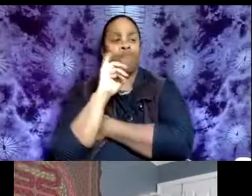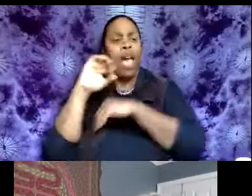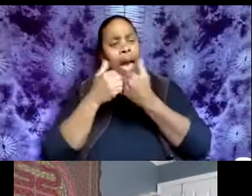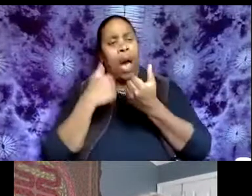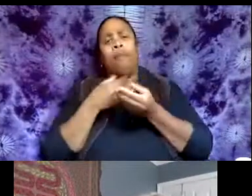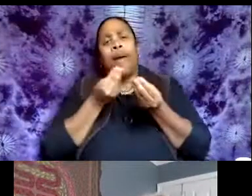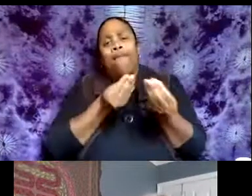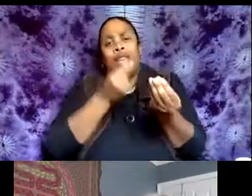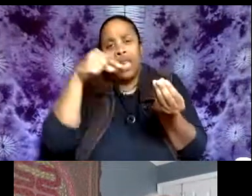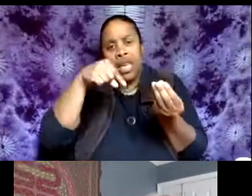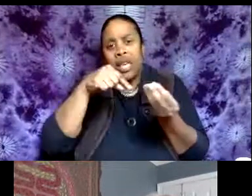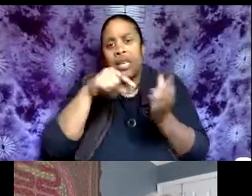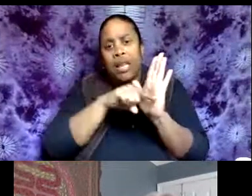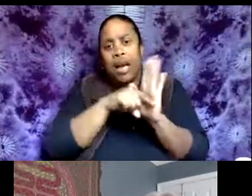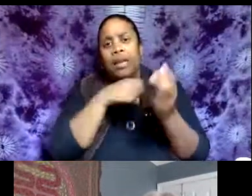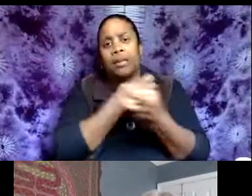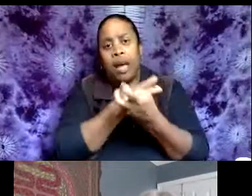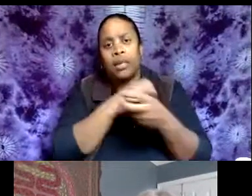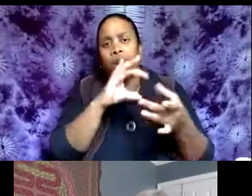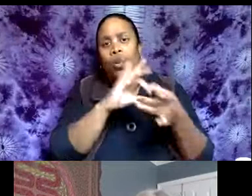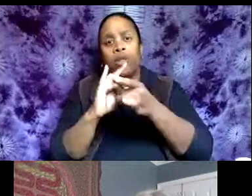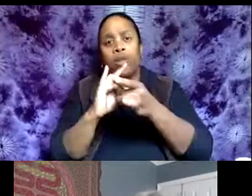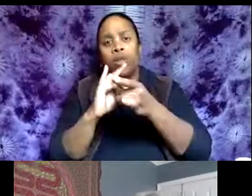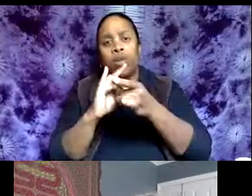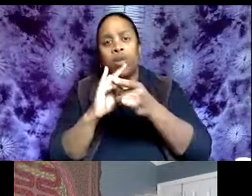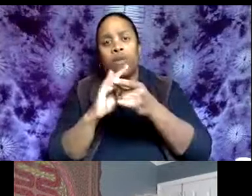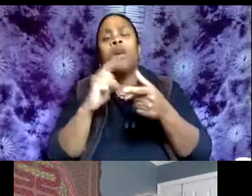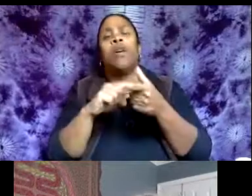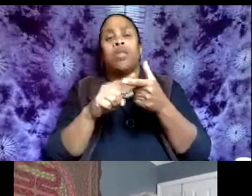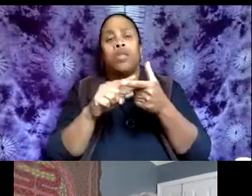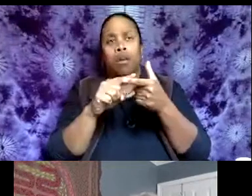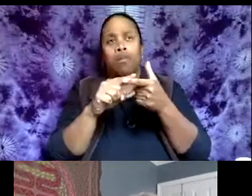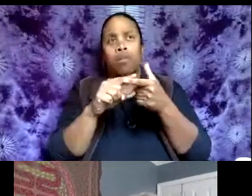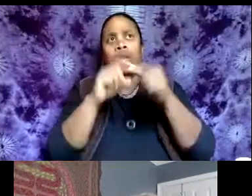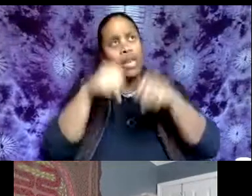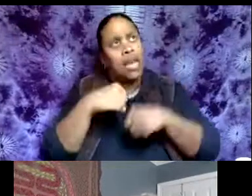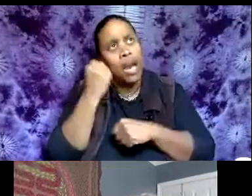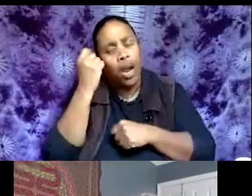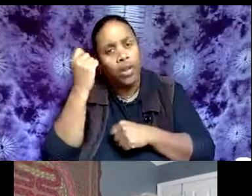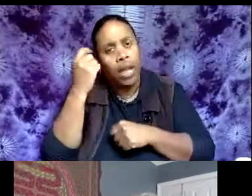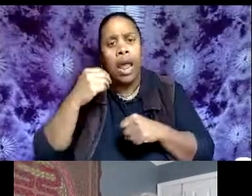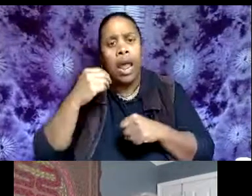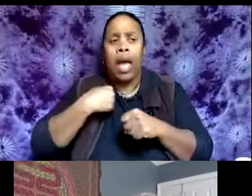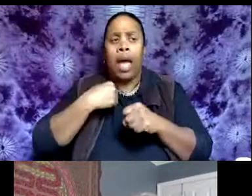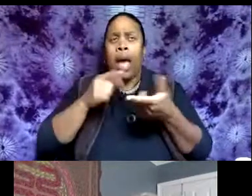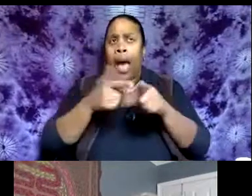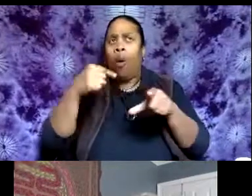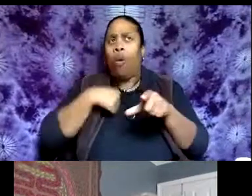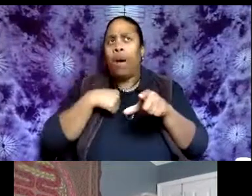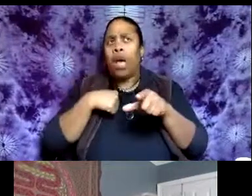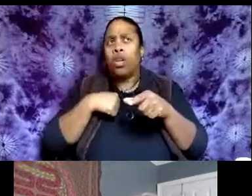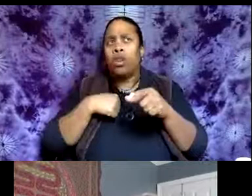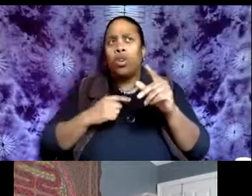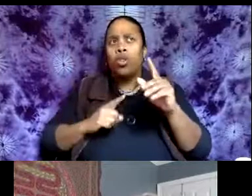really useful to understand those patterns. And then you start to know, okay, how am I presenting myself in the way that a narcissist wants